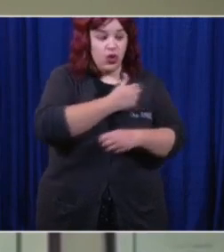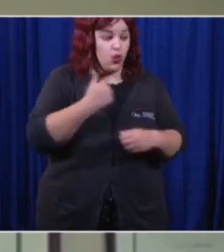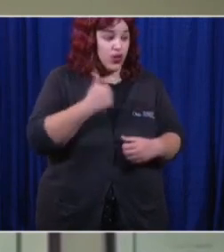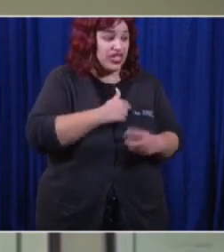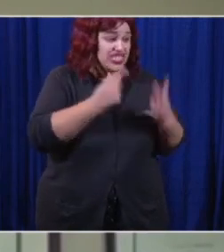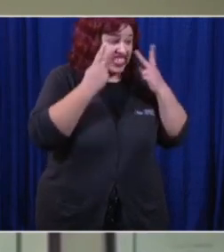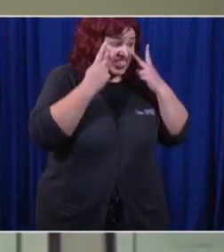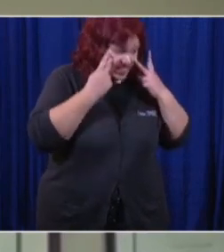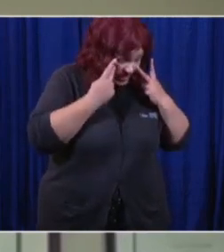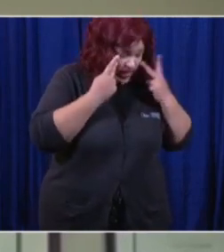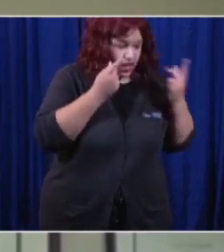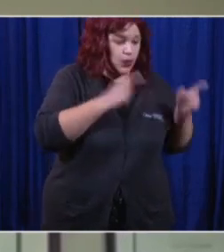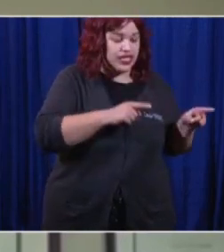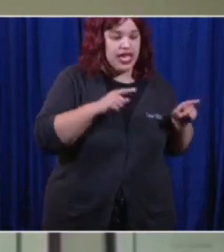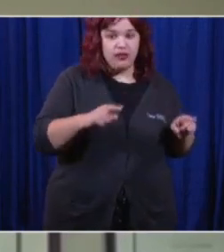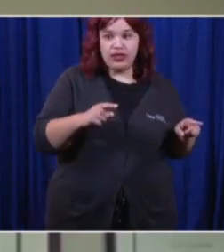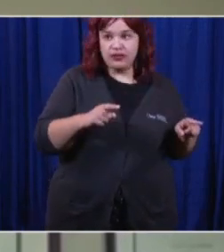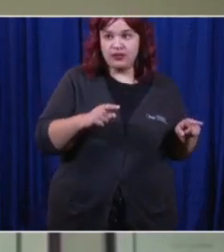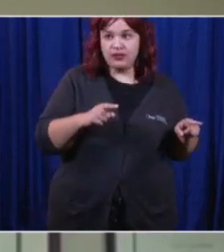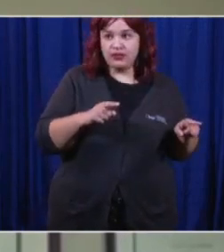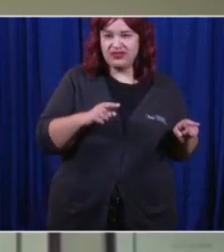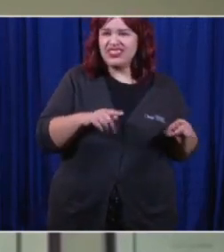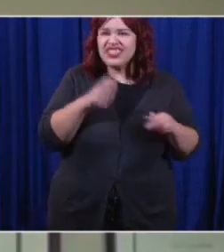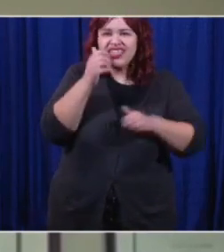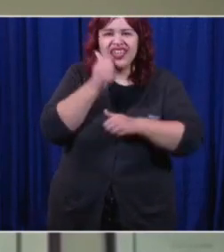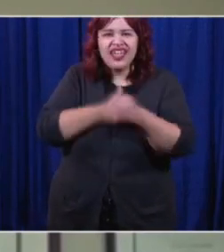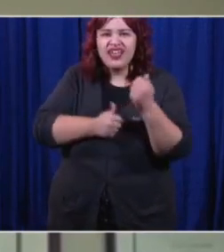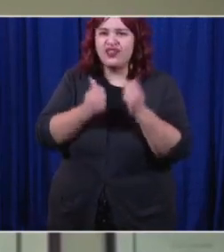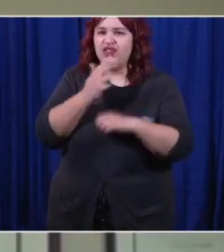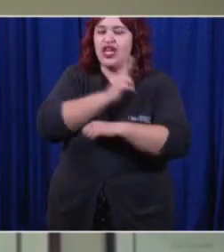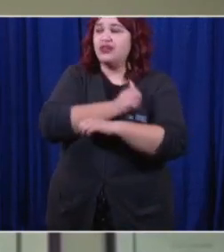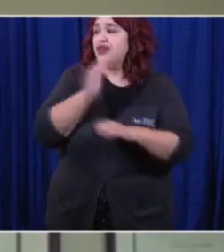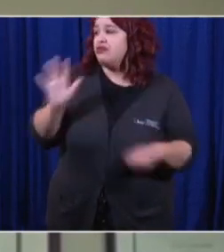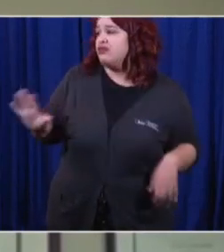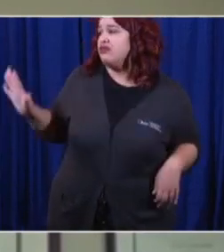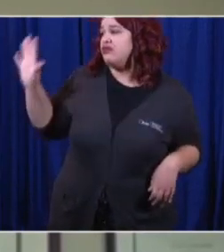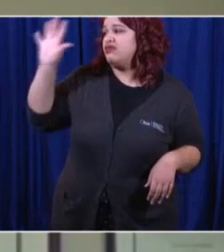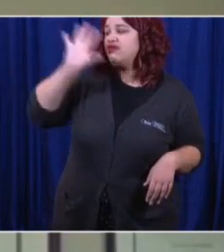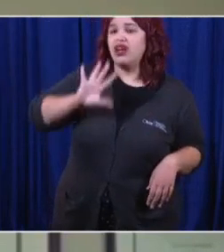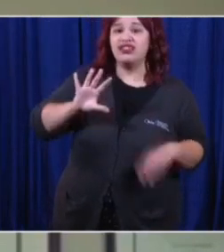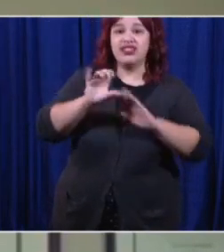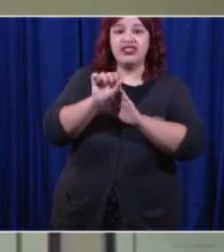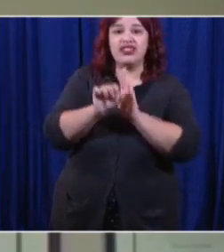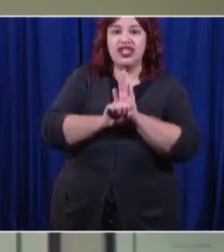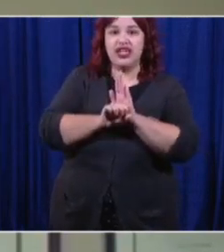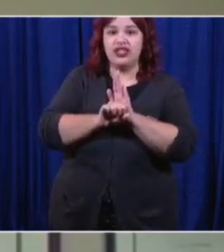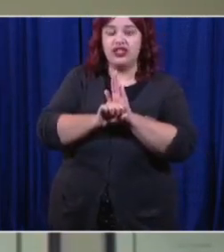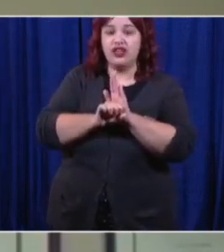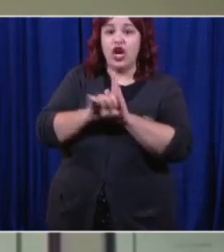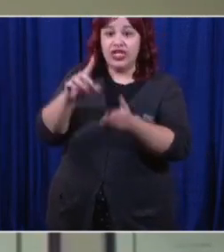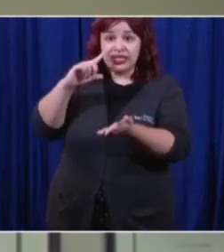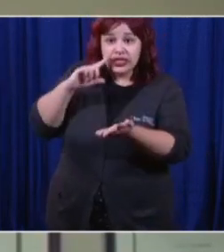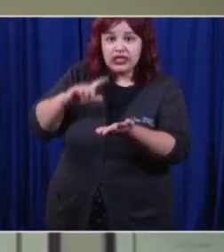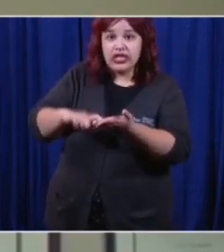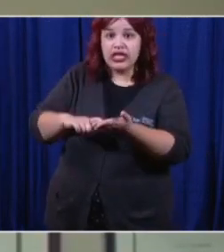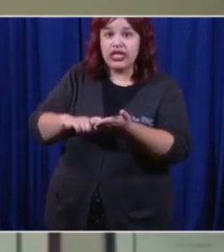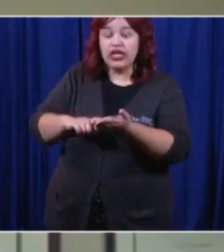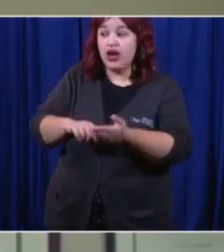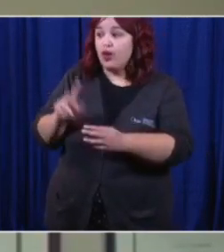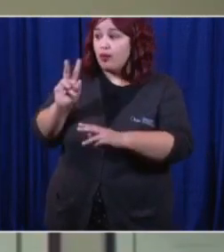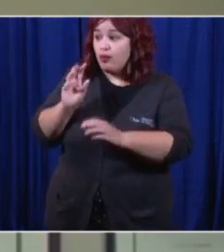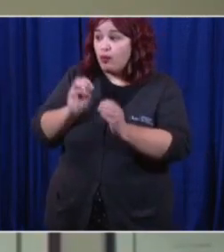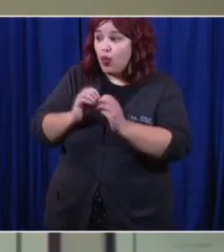community's hospital is seeing unprecedented numbers of patients needing hospitalization